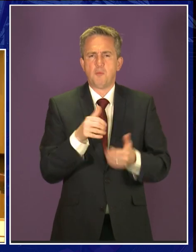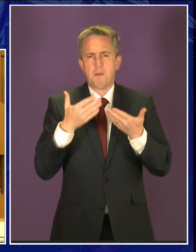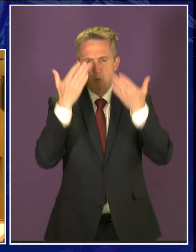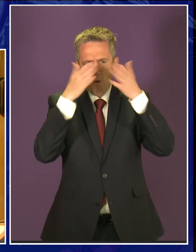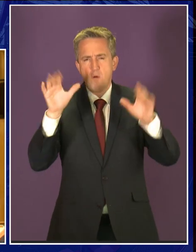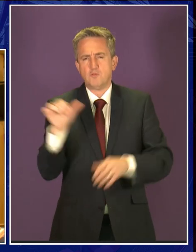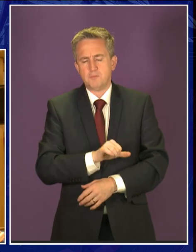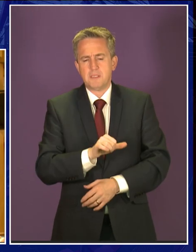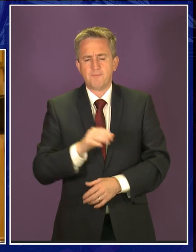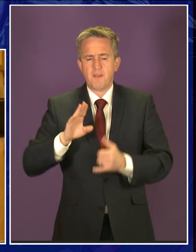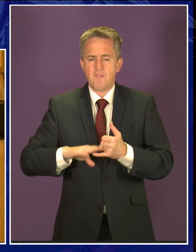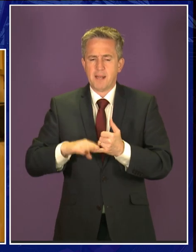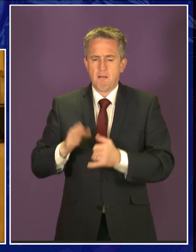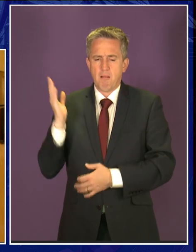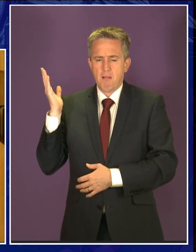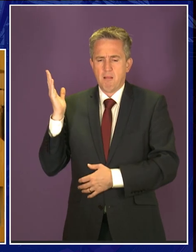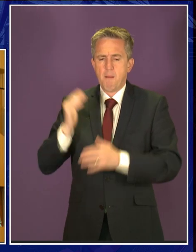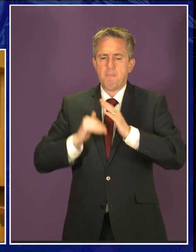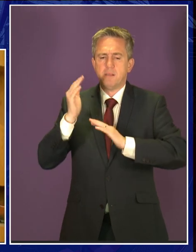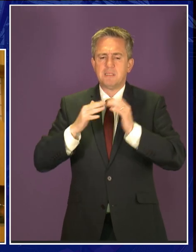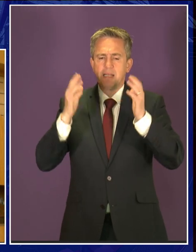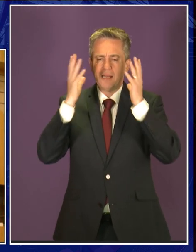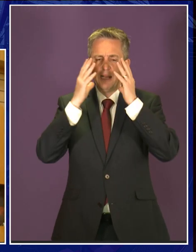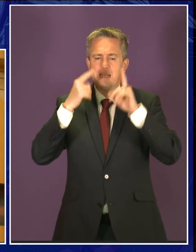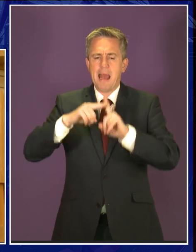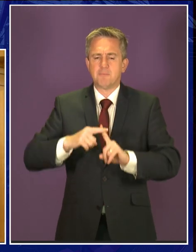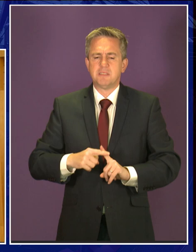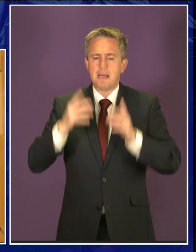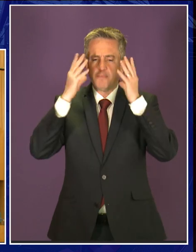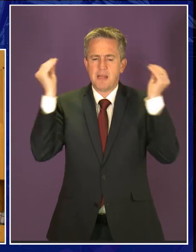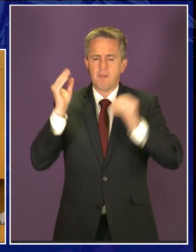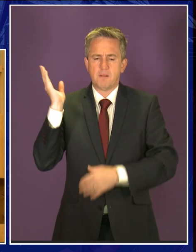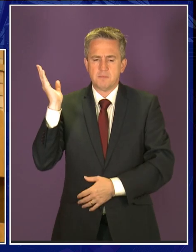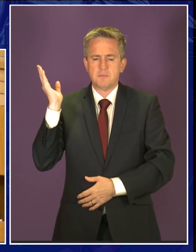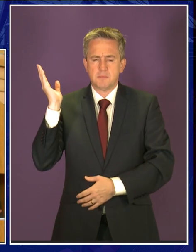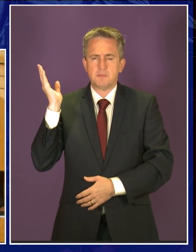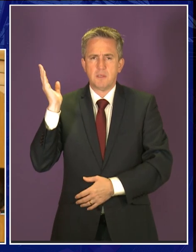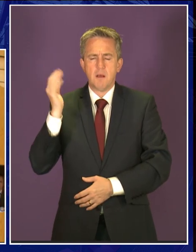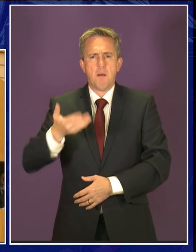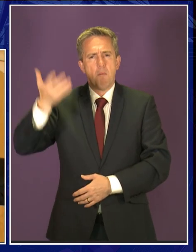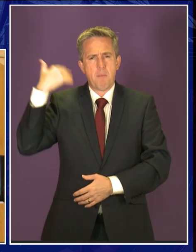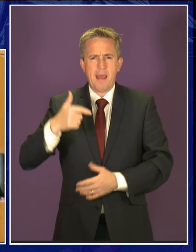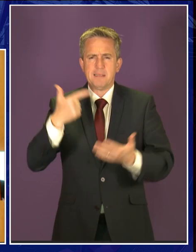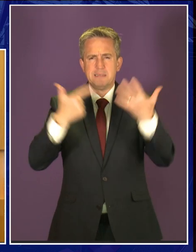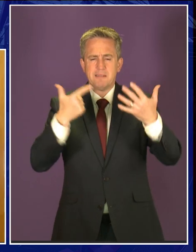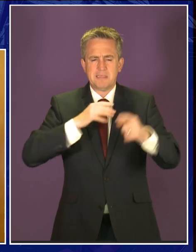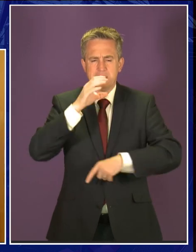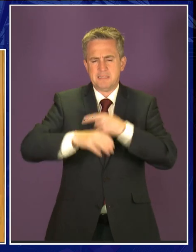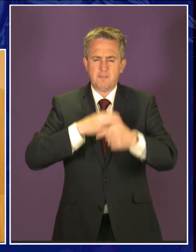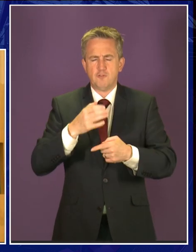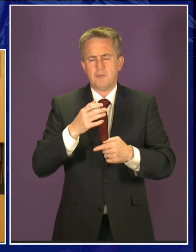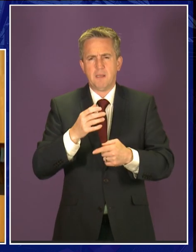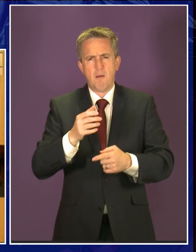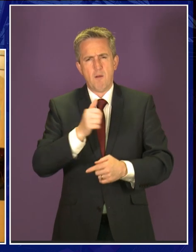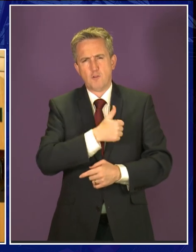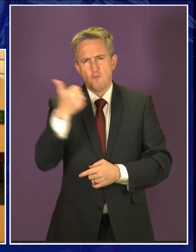slide. This is a building in Amsterdam in the Netherlands. And it was from the heyday of the Netherlands in the 17th century, our golden